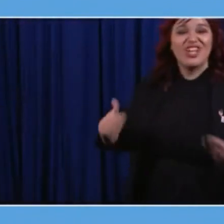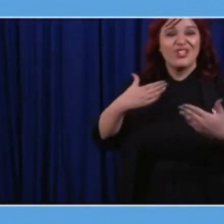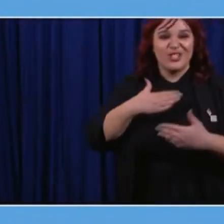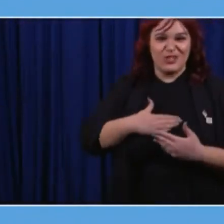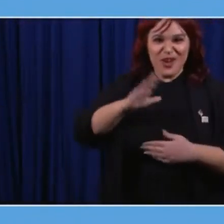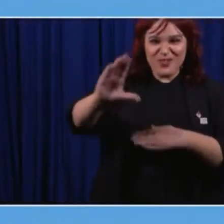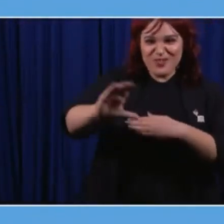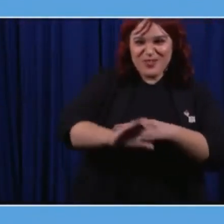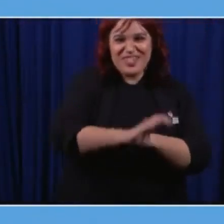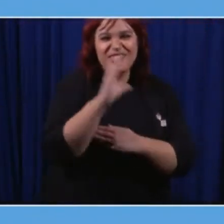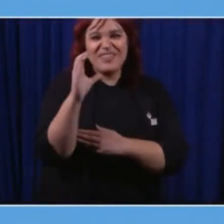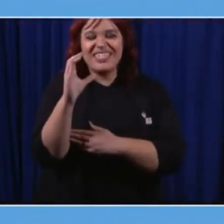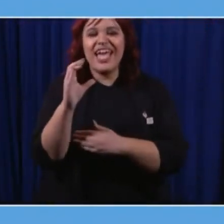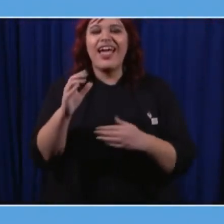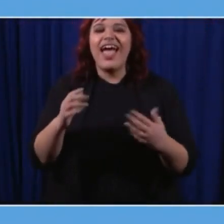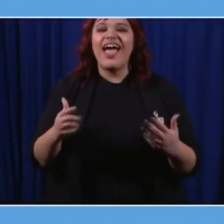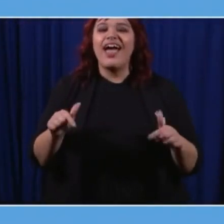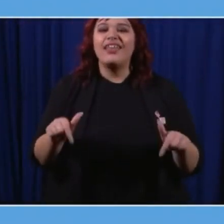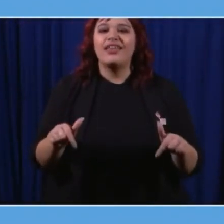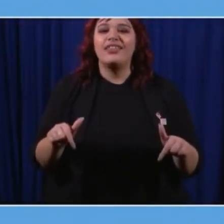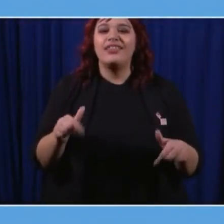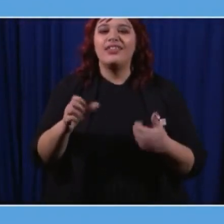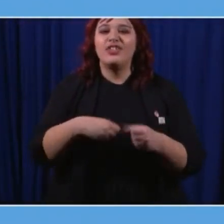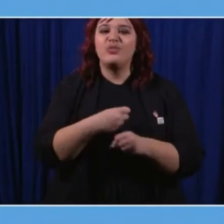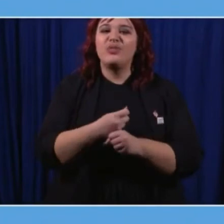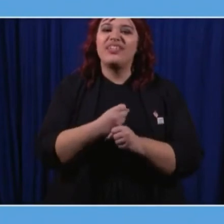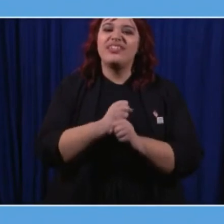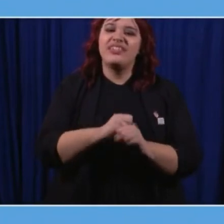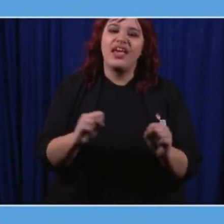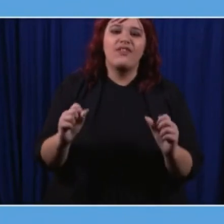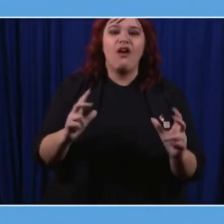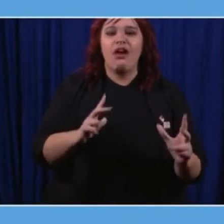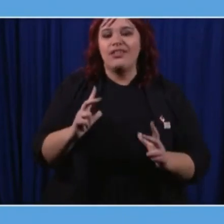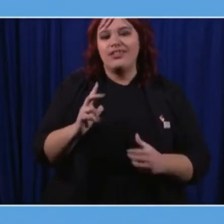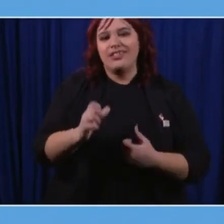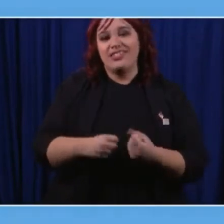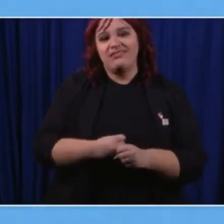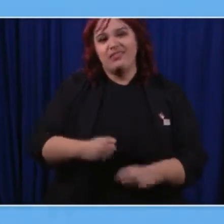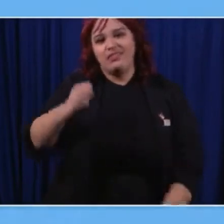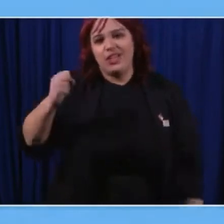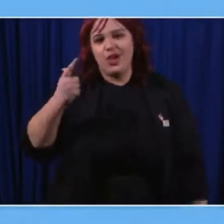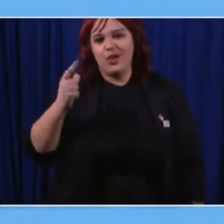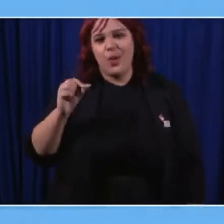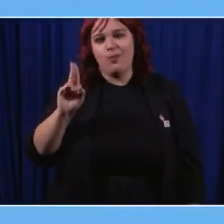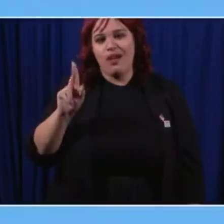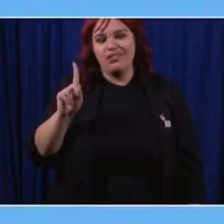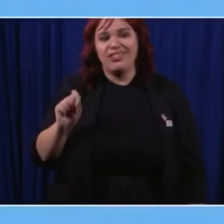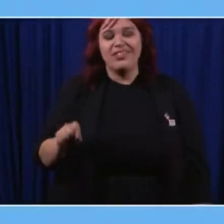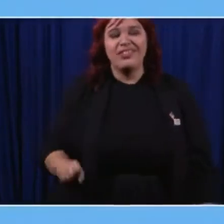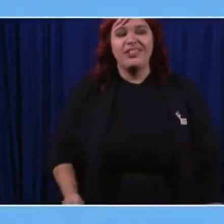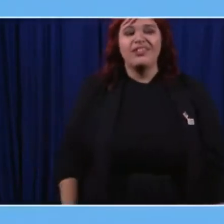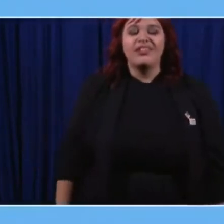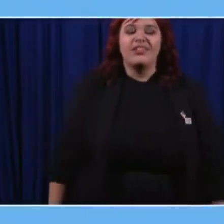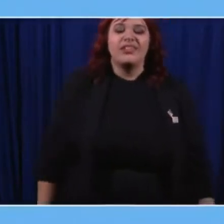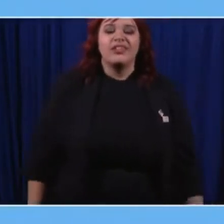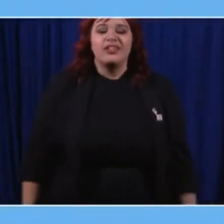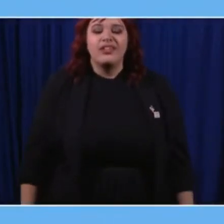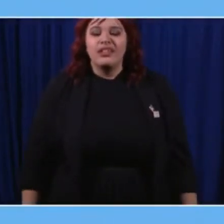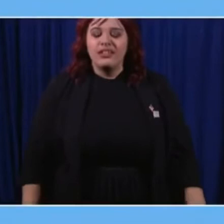safe, healthy holiday season. And go Bucks. 'cause I won't